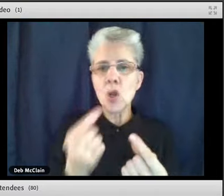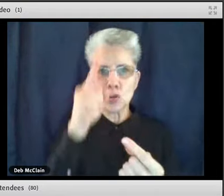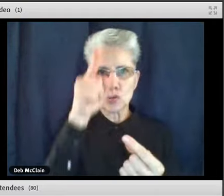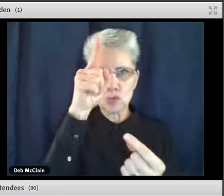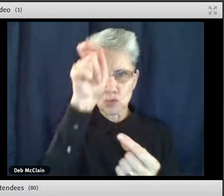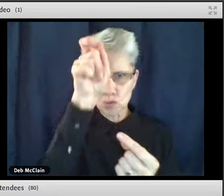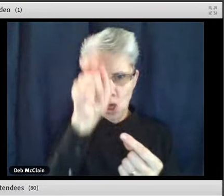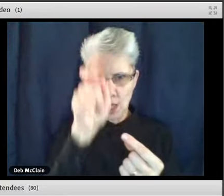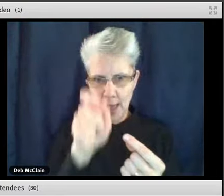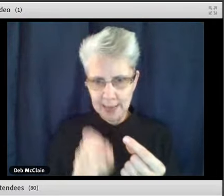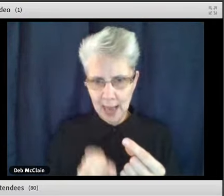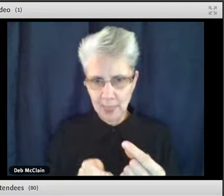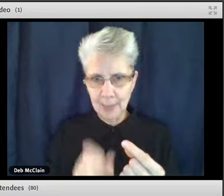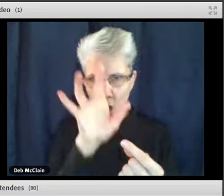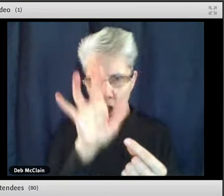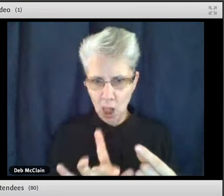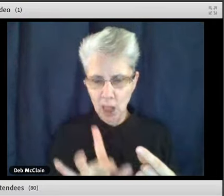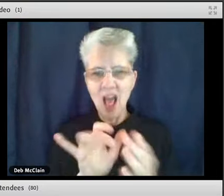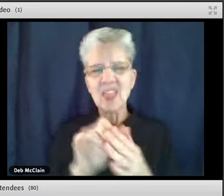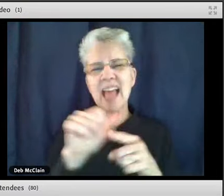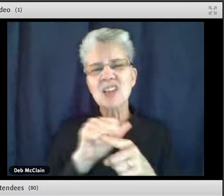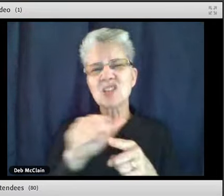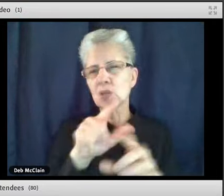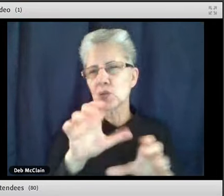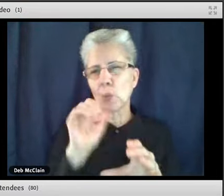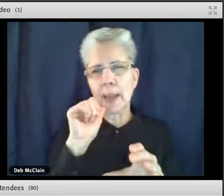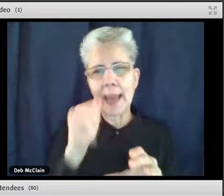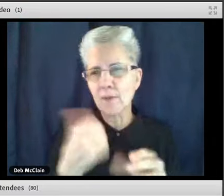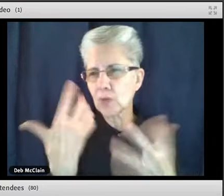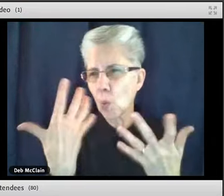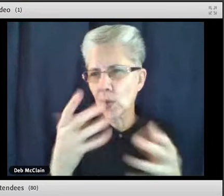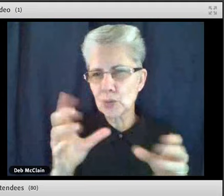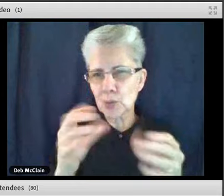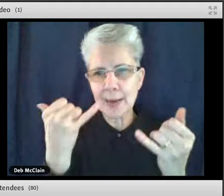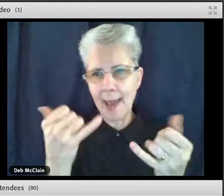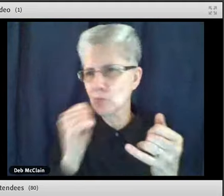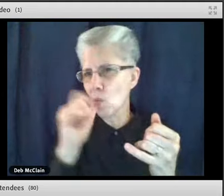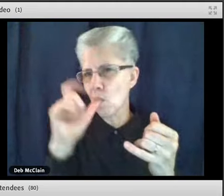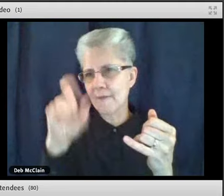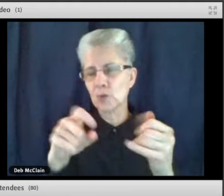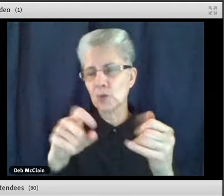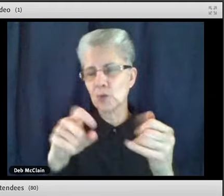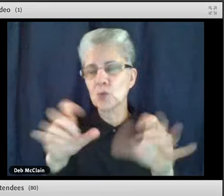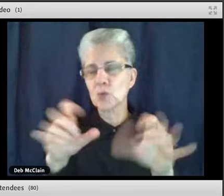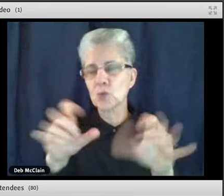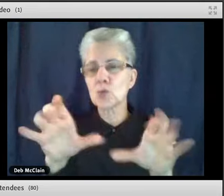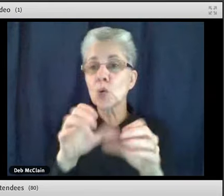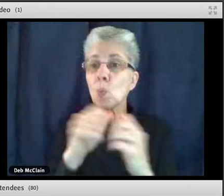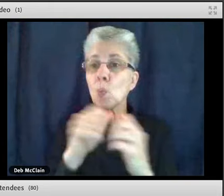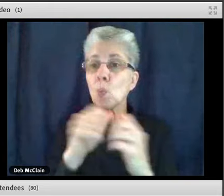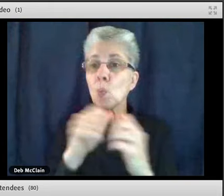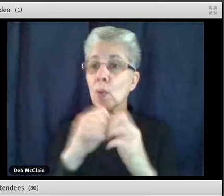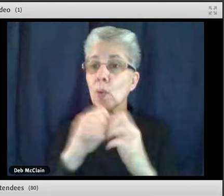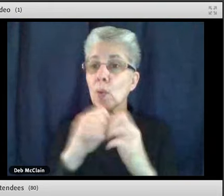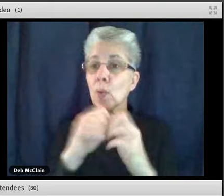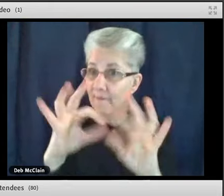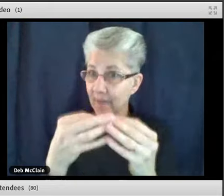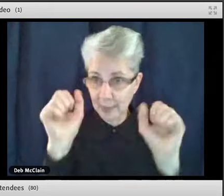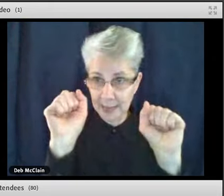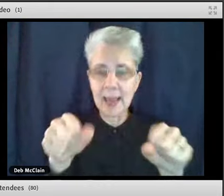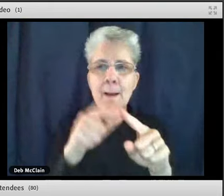the facts. I can control who comes into my house. So think about things like that. And if you have a second, type it in the chat